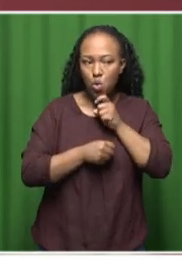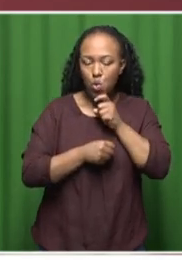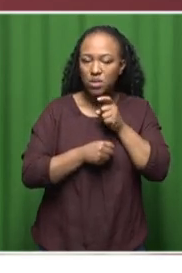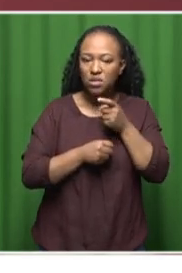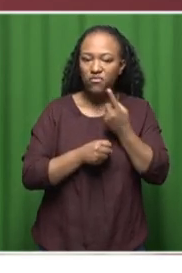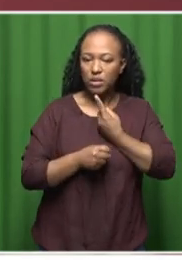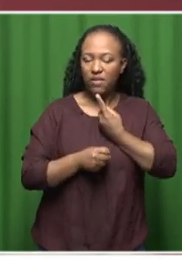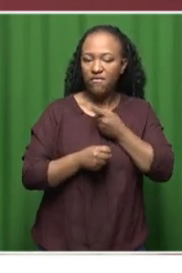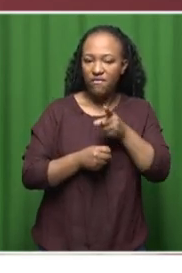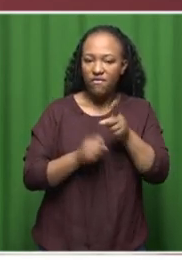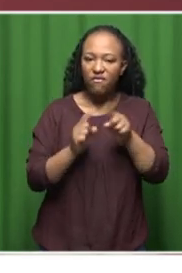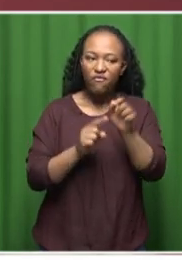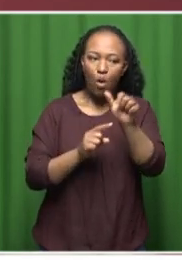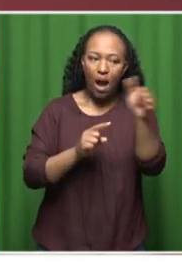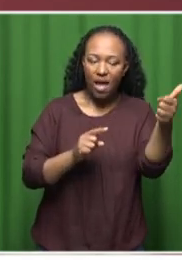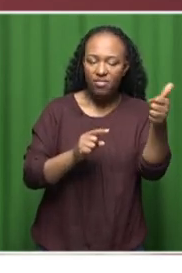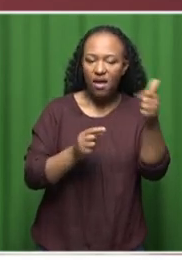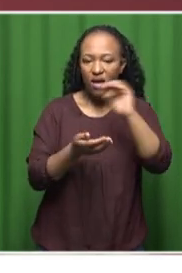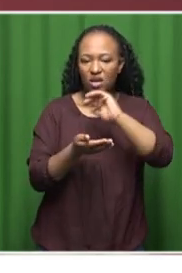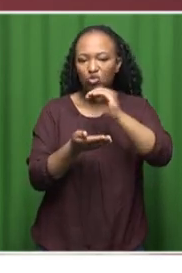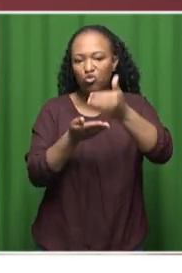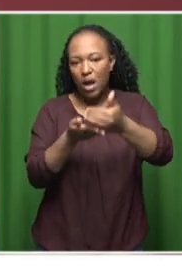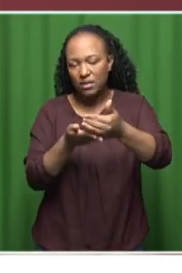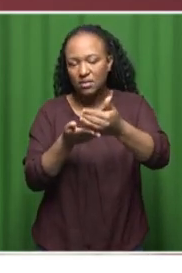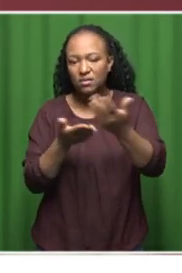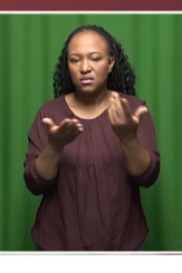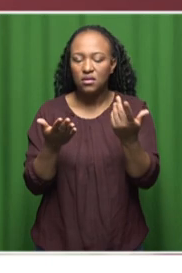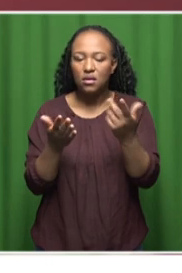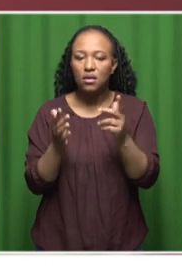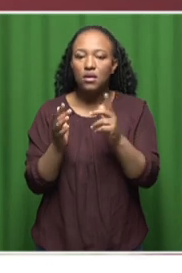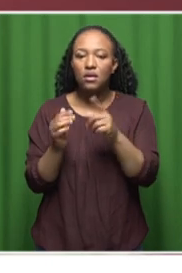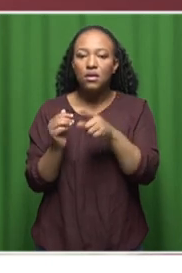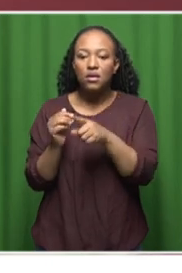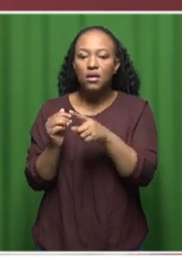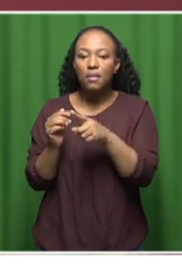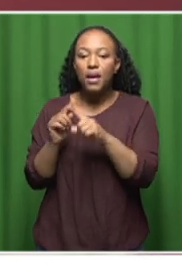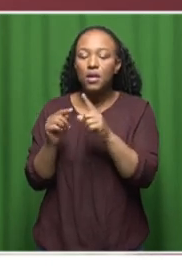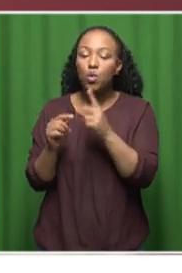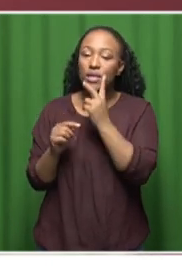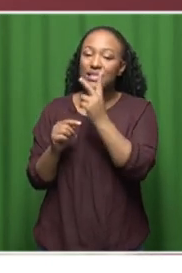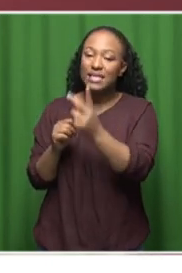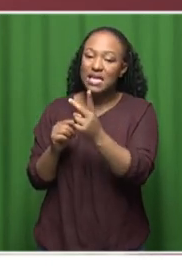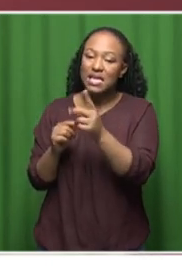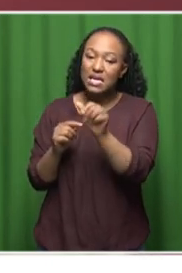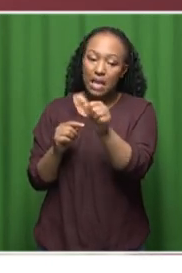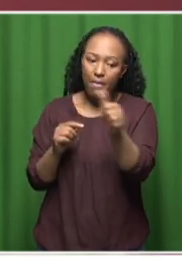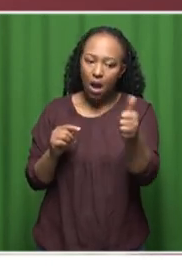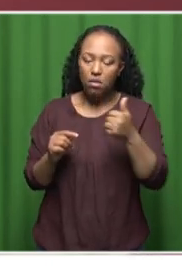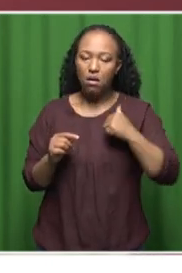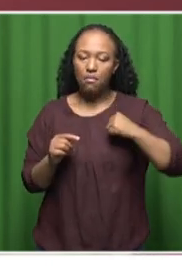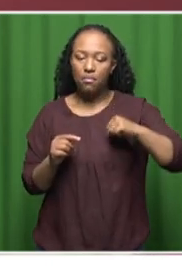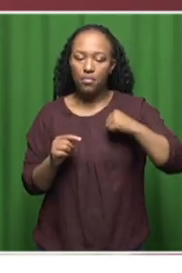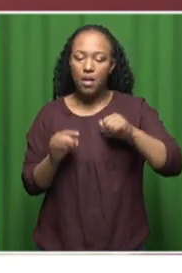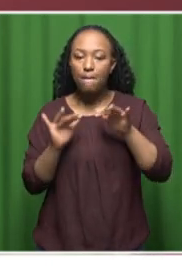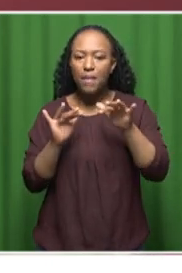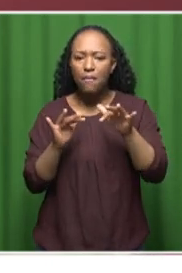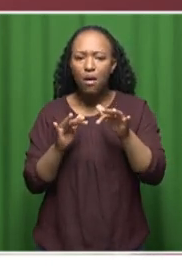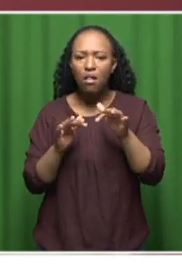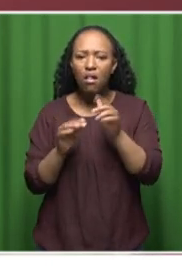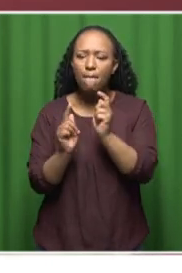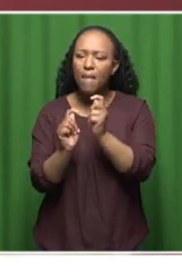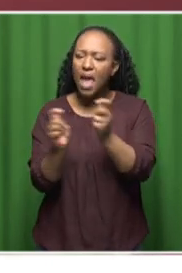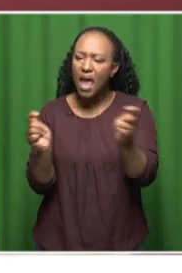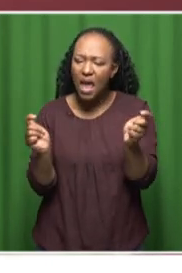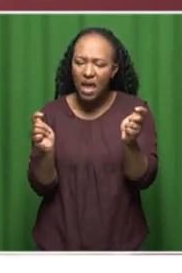through a particular trust recognized by a court. But this is what we see in other municipalities, ratepayers going on